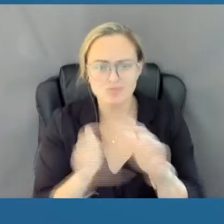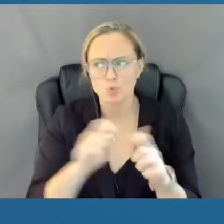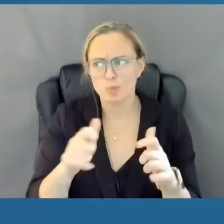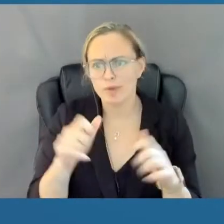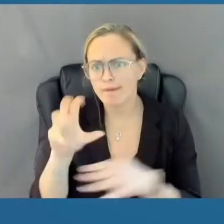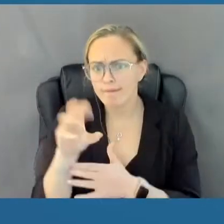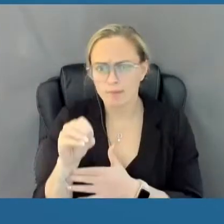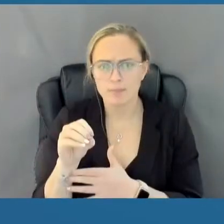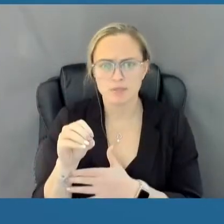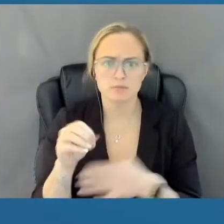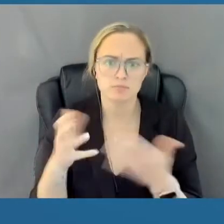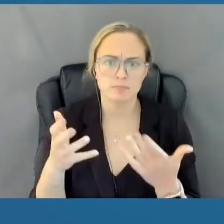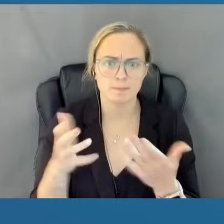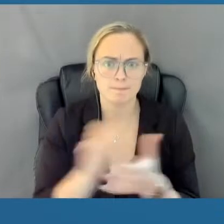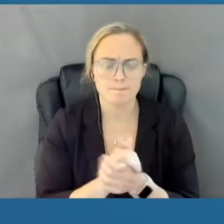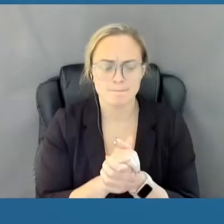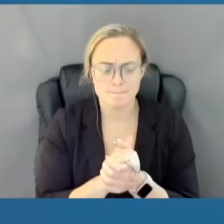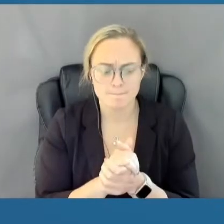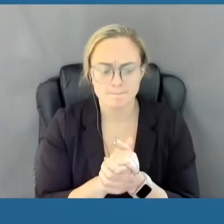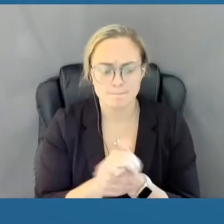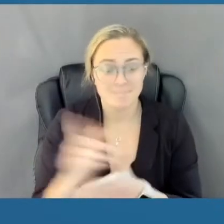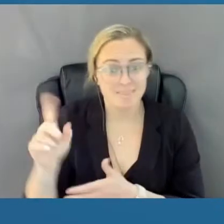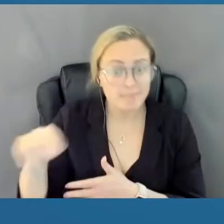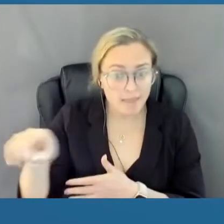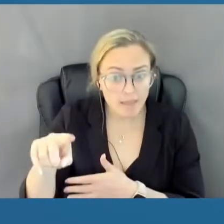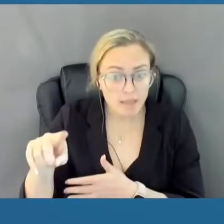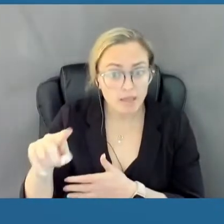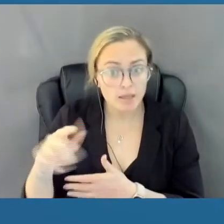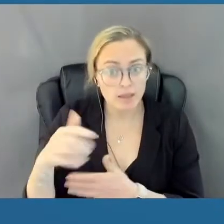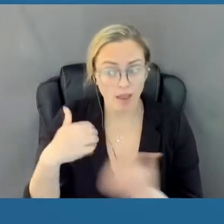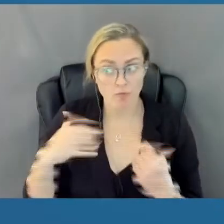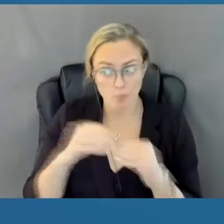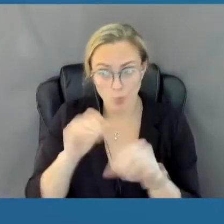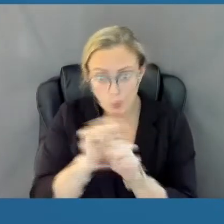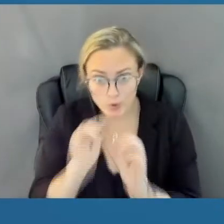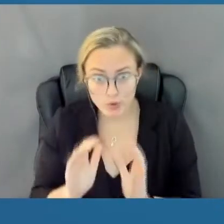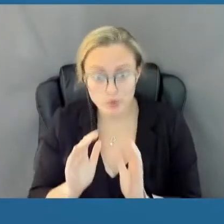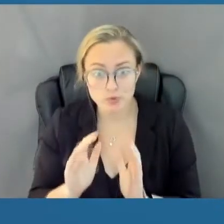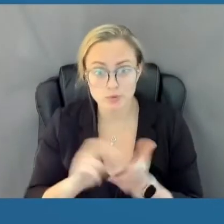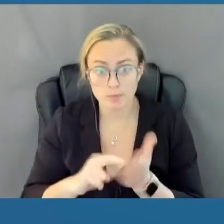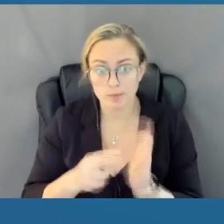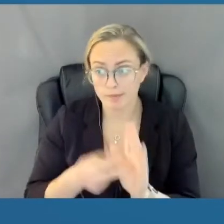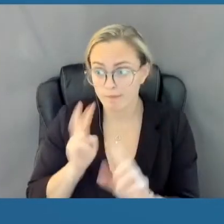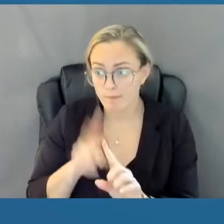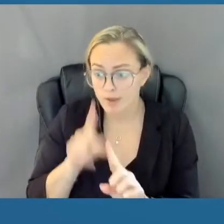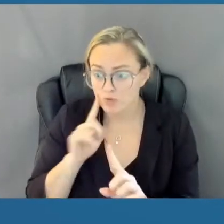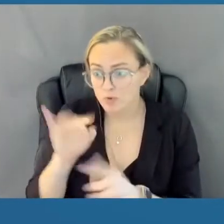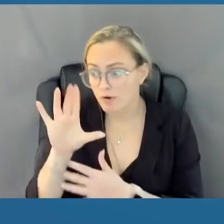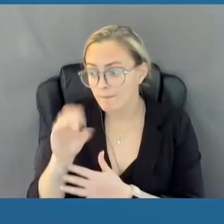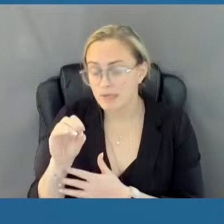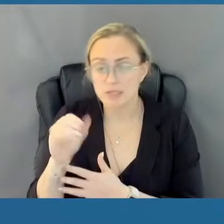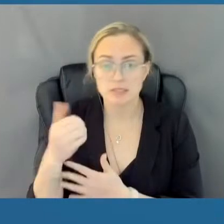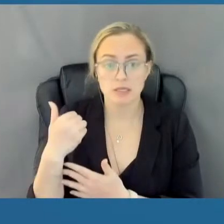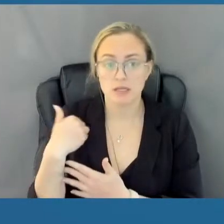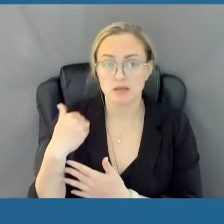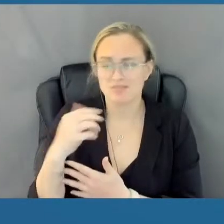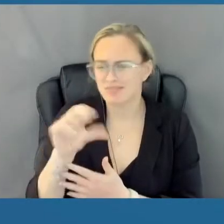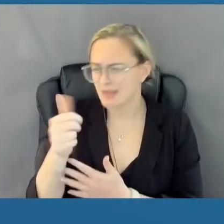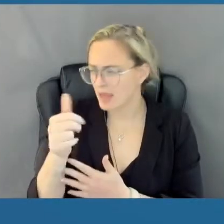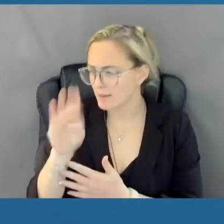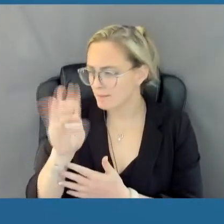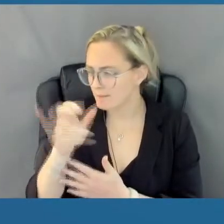companies, they have more employees. This would apply to companies with $10 billion in payroll.